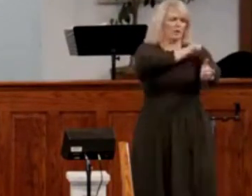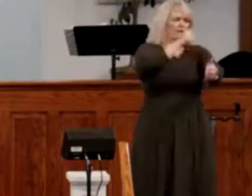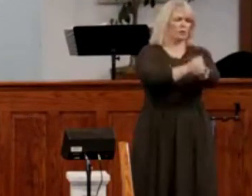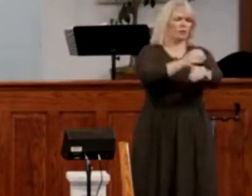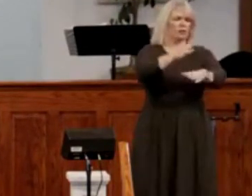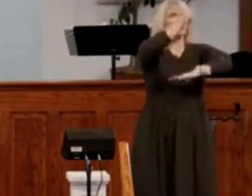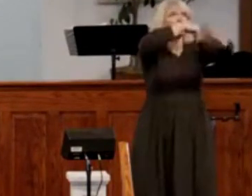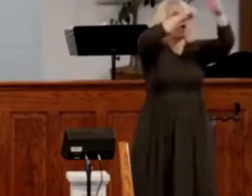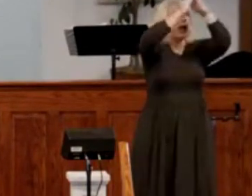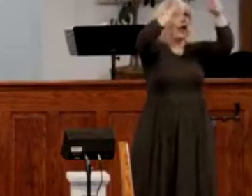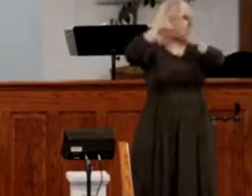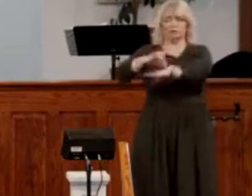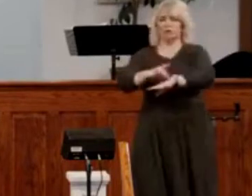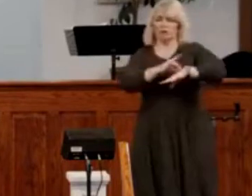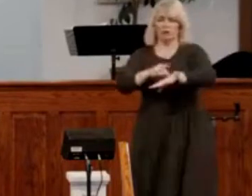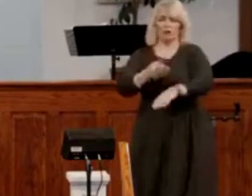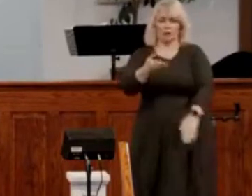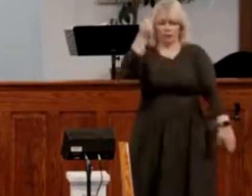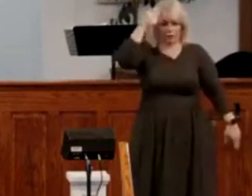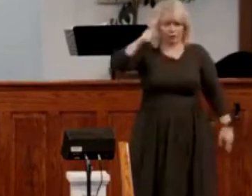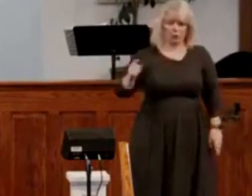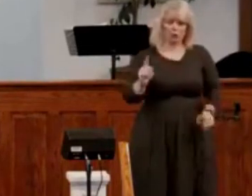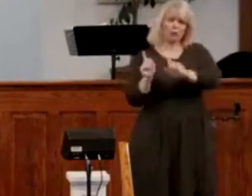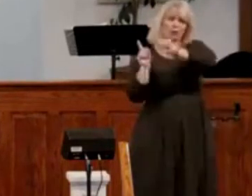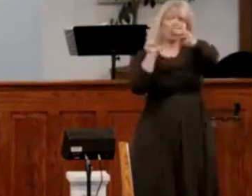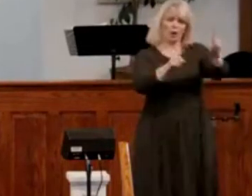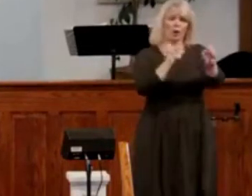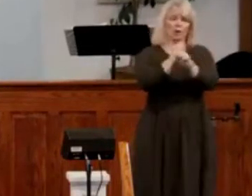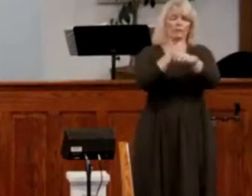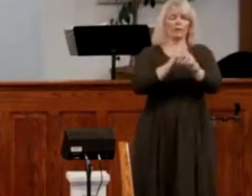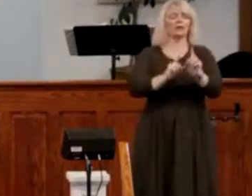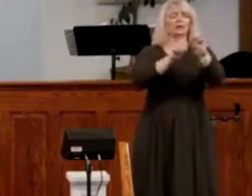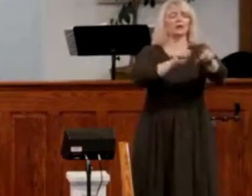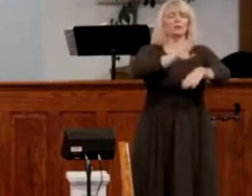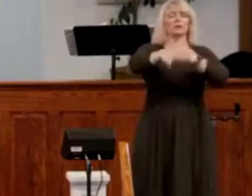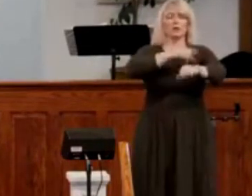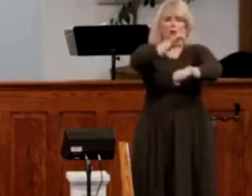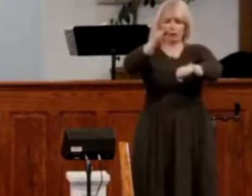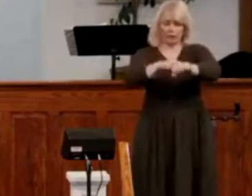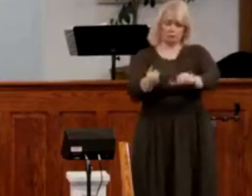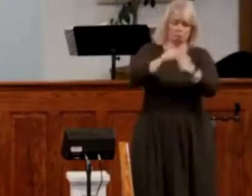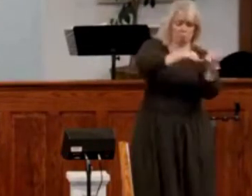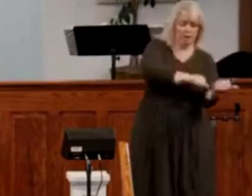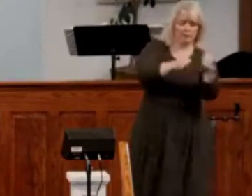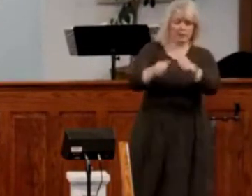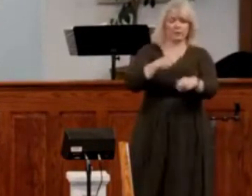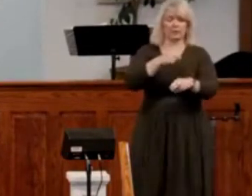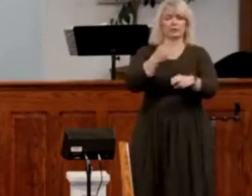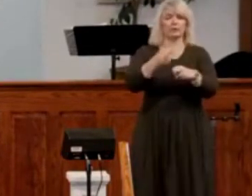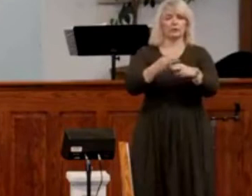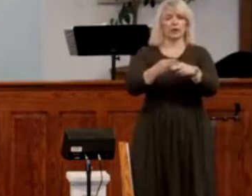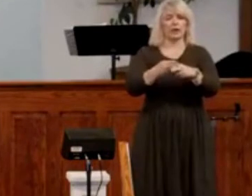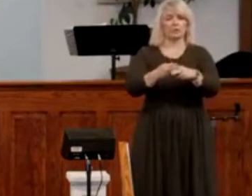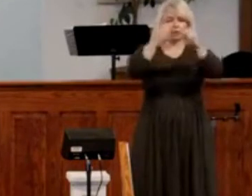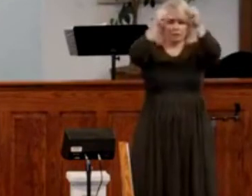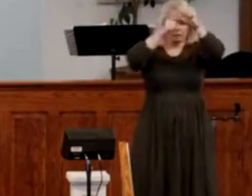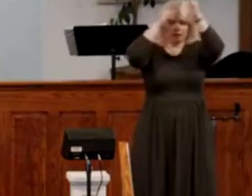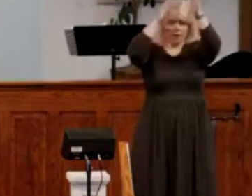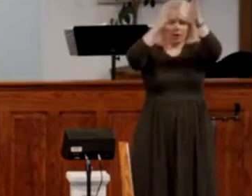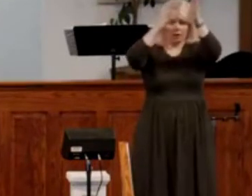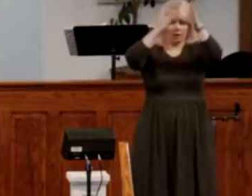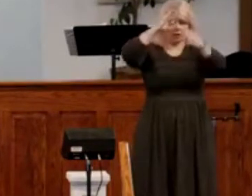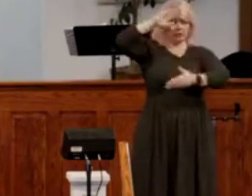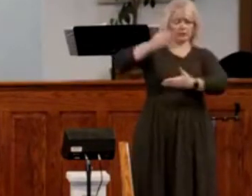on earth. Therefore, go and make disciples of all nations, baptizing them in the name of the Father and the Son and the Holy